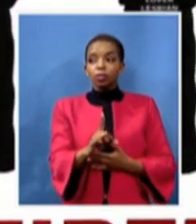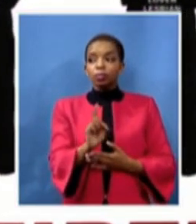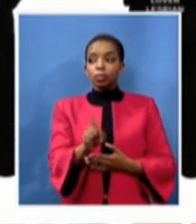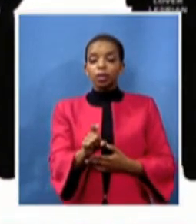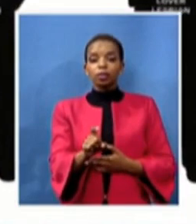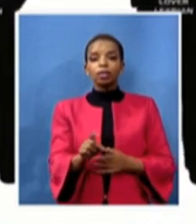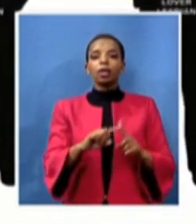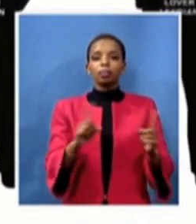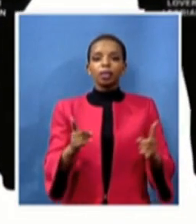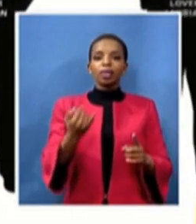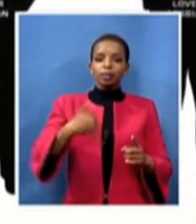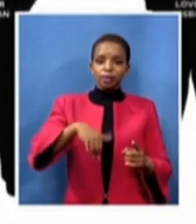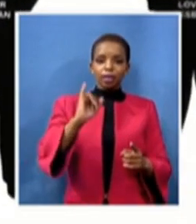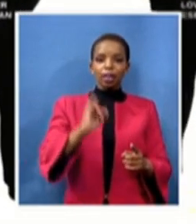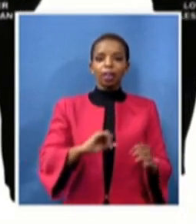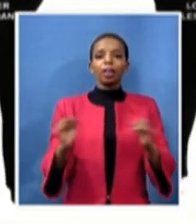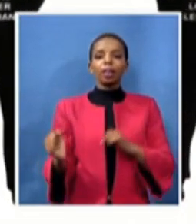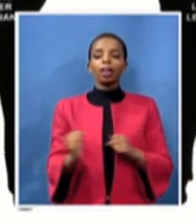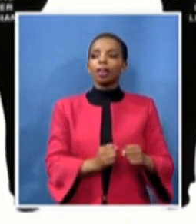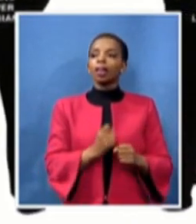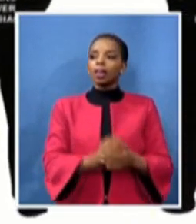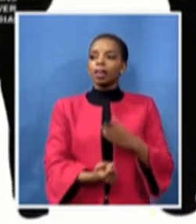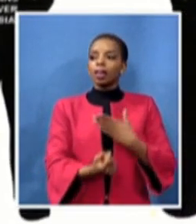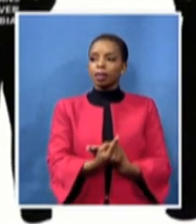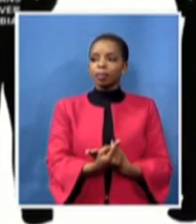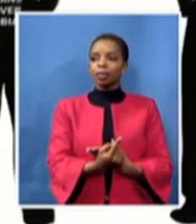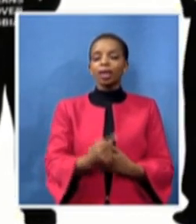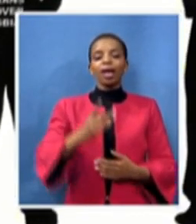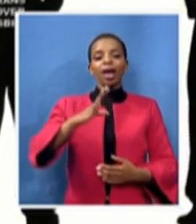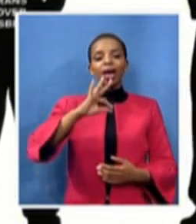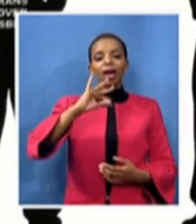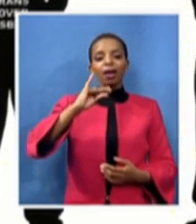every day of their lives. It is clear that